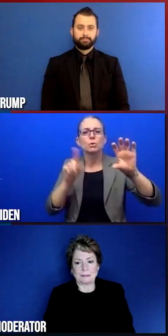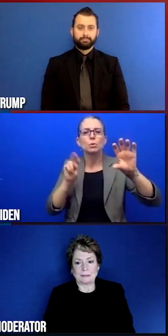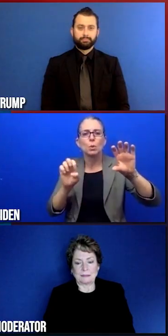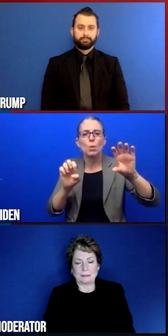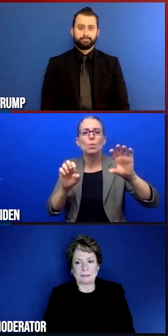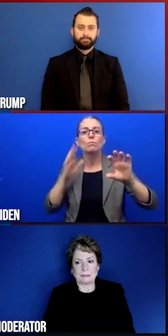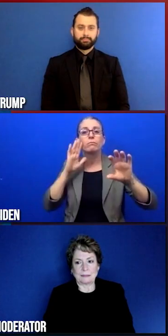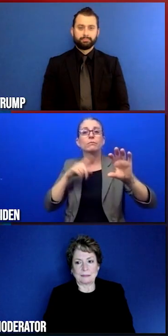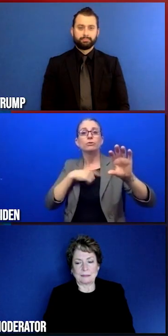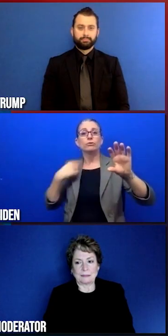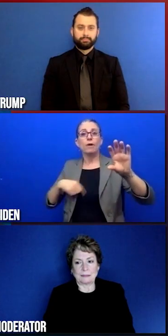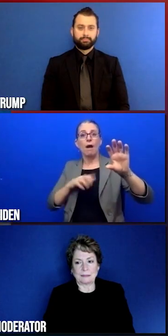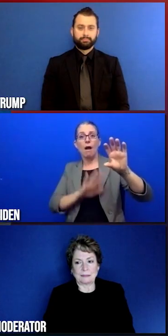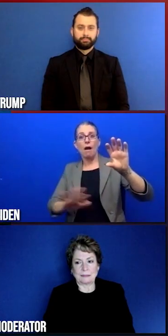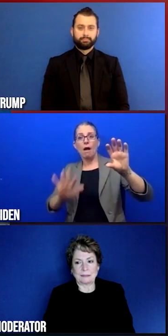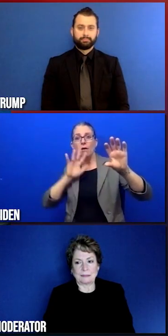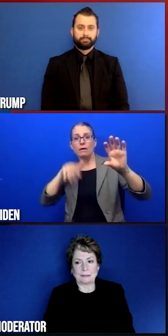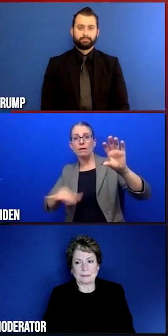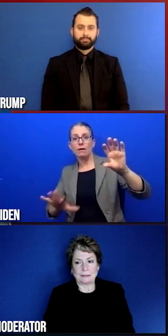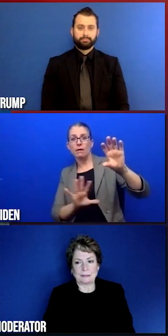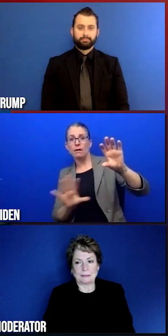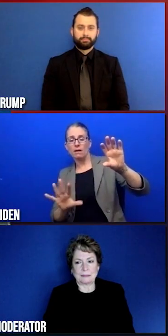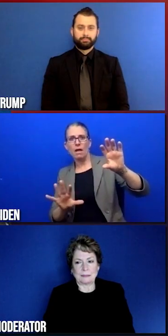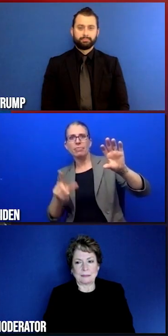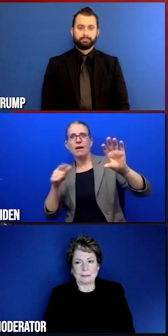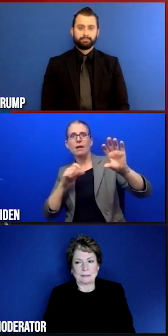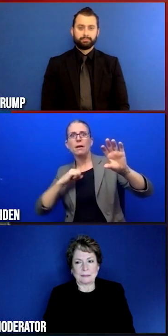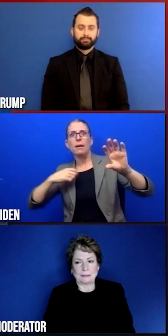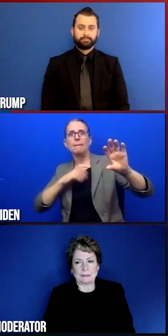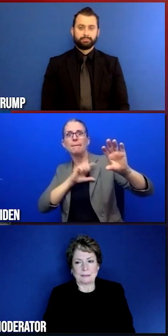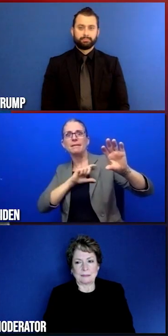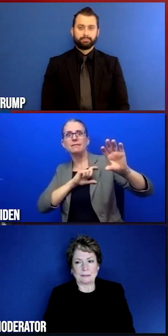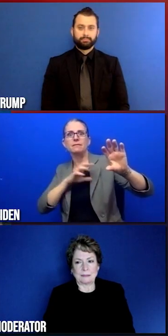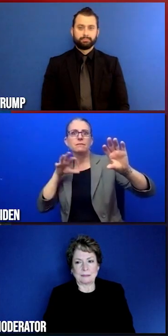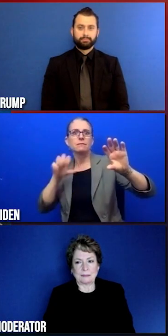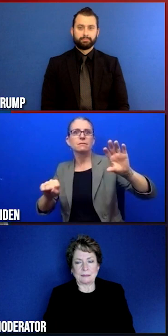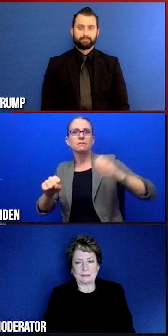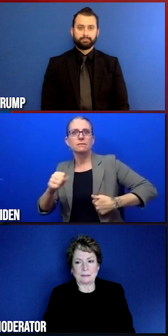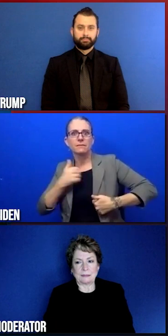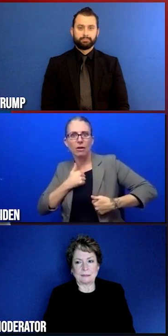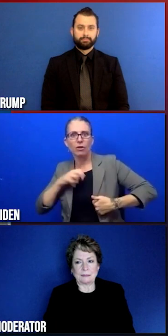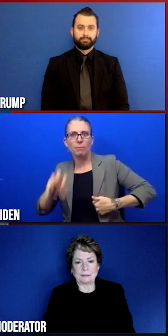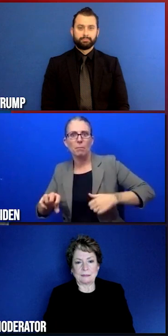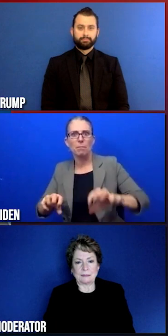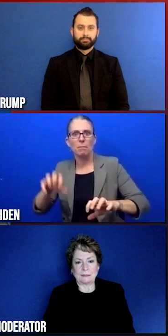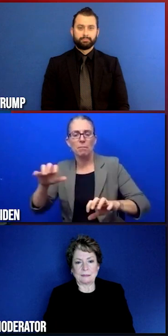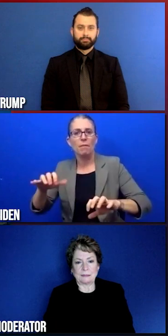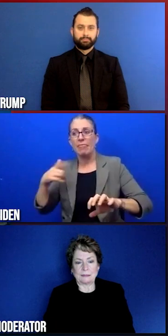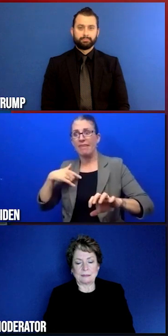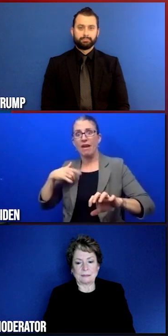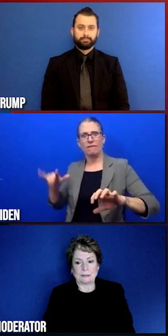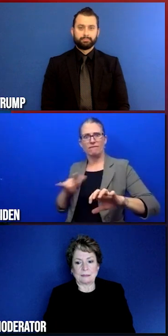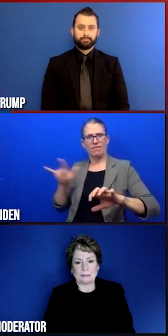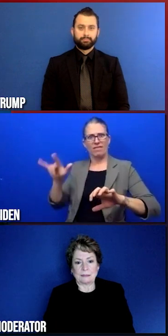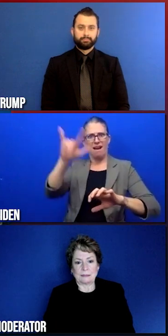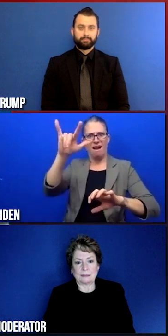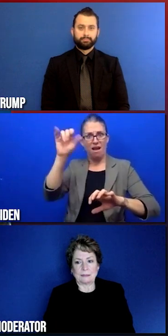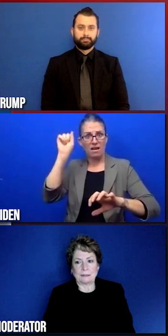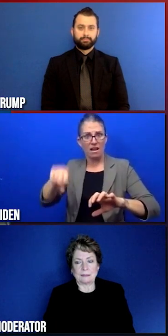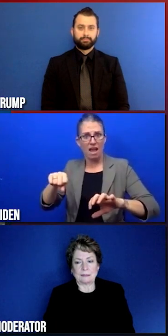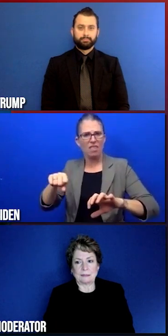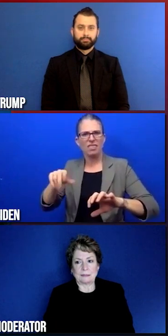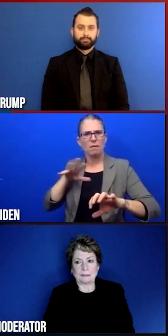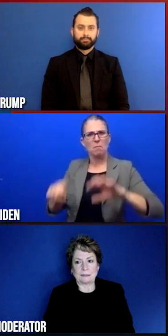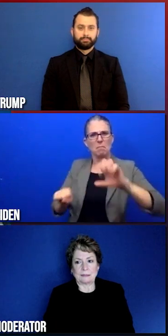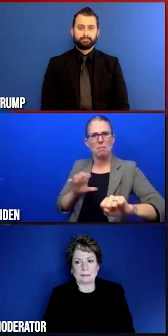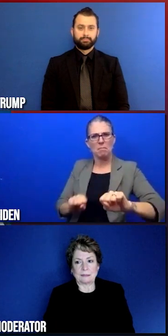through it. We're not going to pay attention. They have to play by the rules. And what's he do? He embraces guys like the